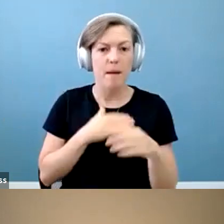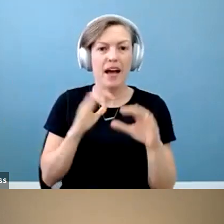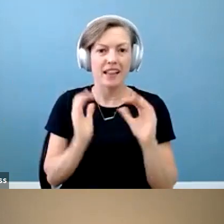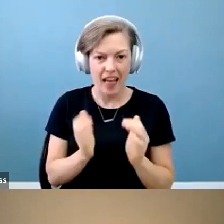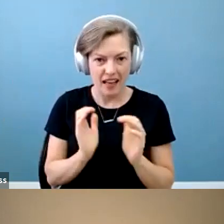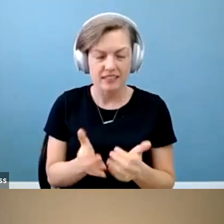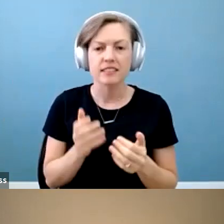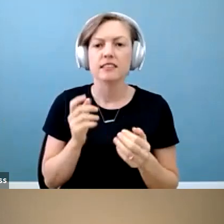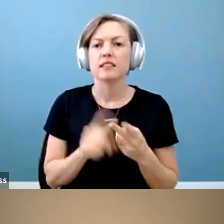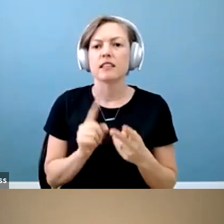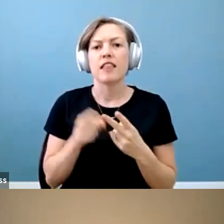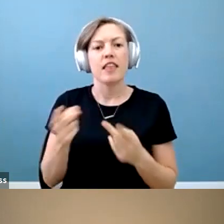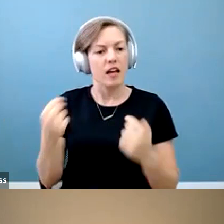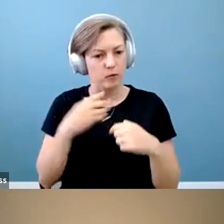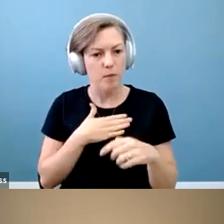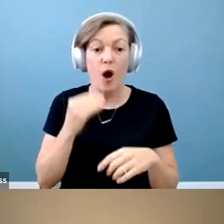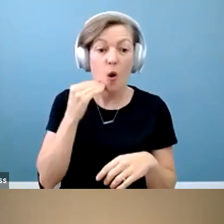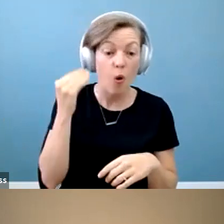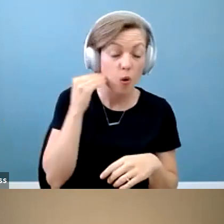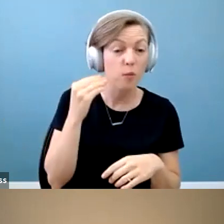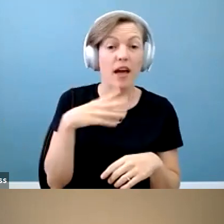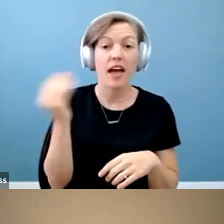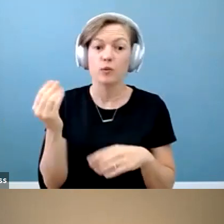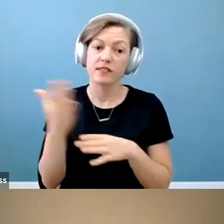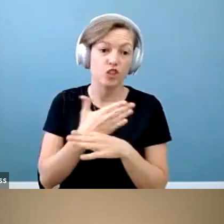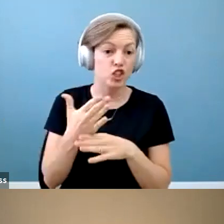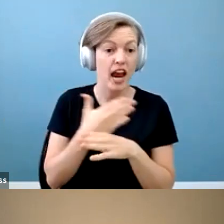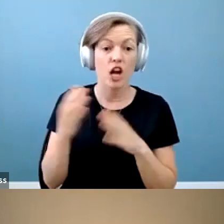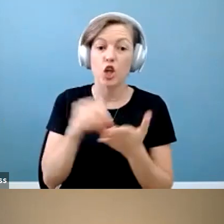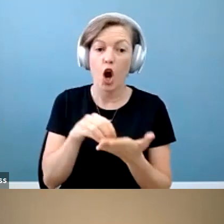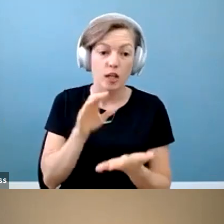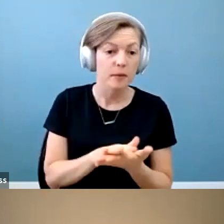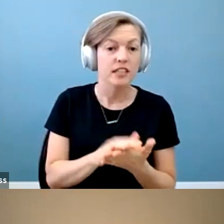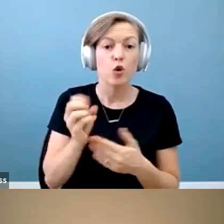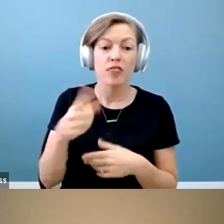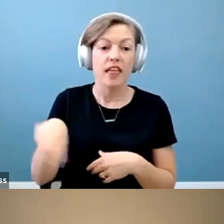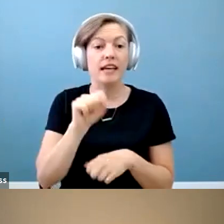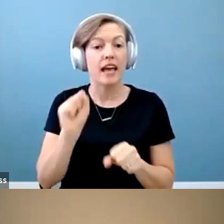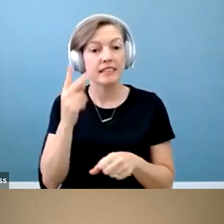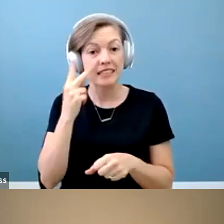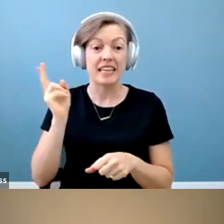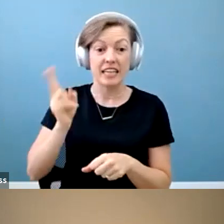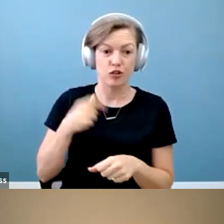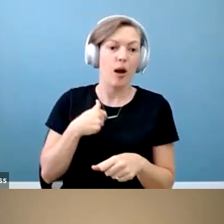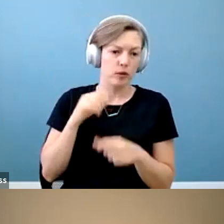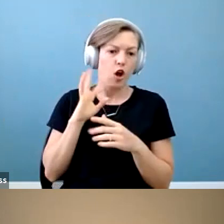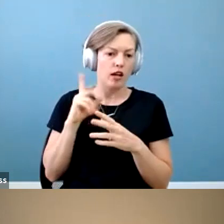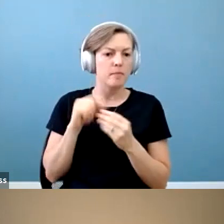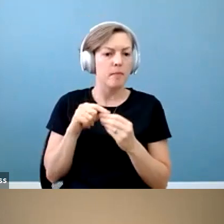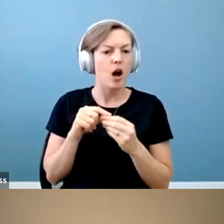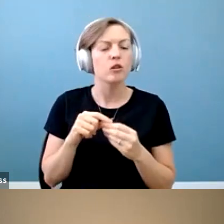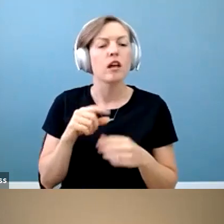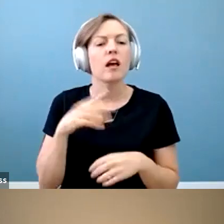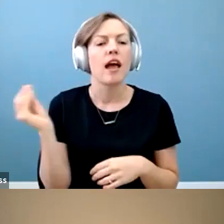they've come to my home, and we've shared documents so they could see the history I was talking about. And